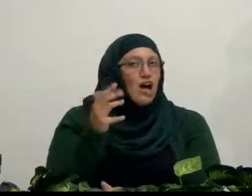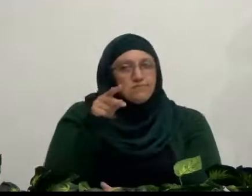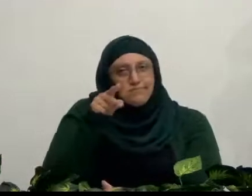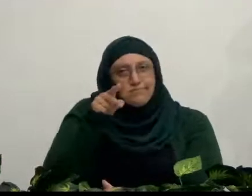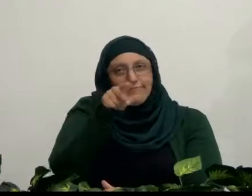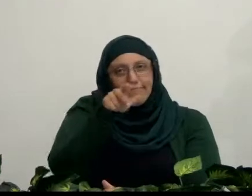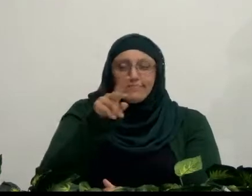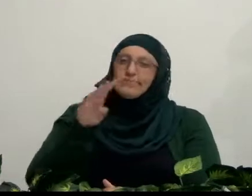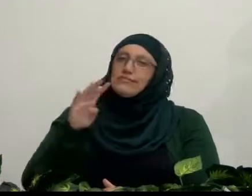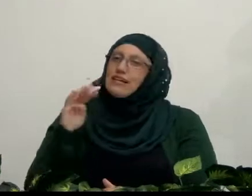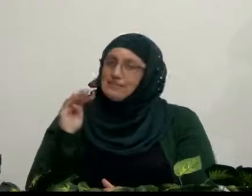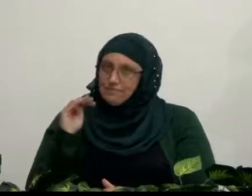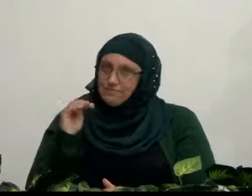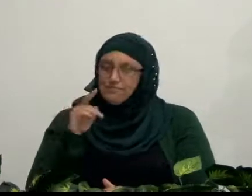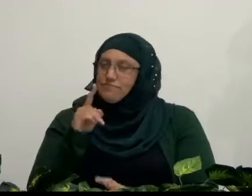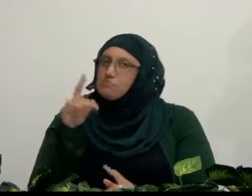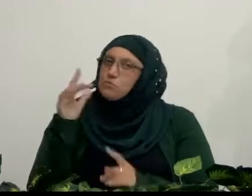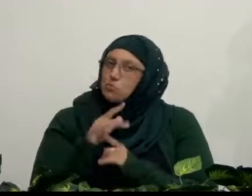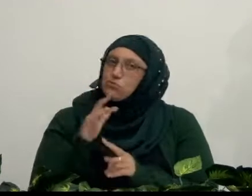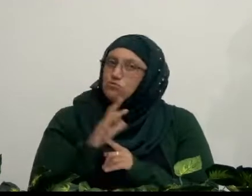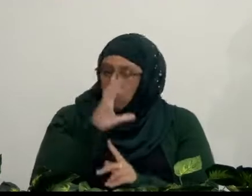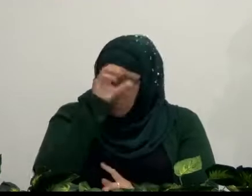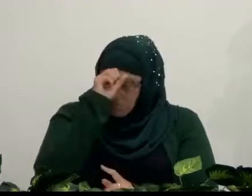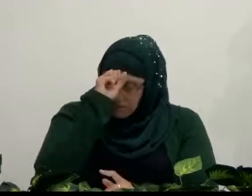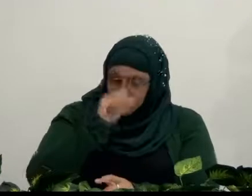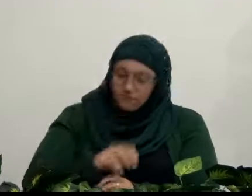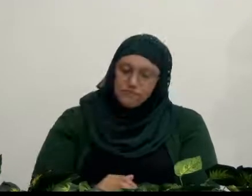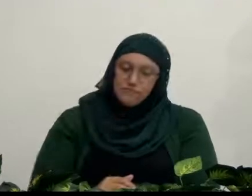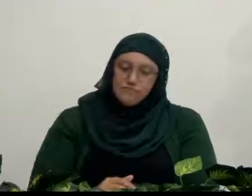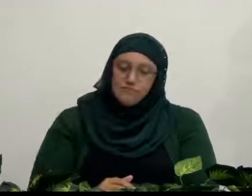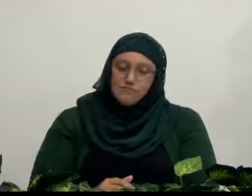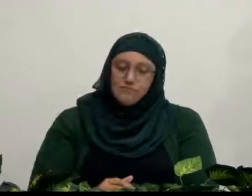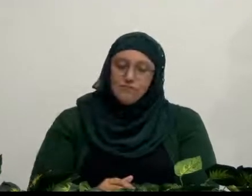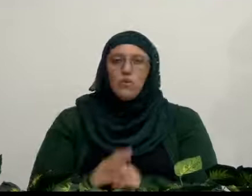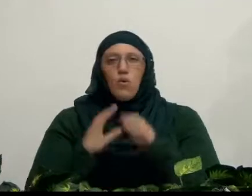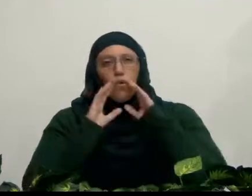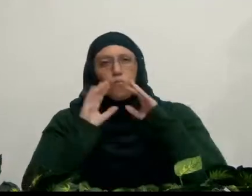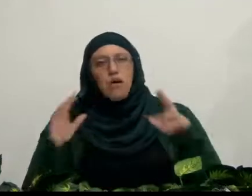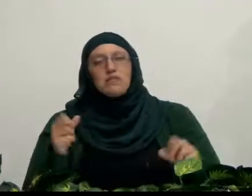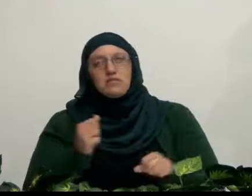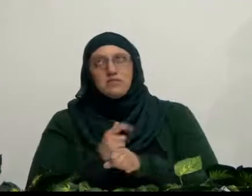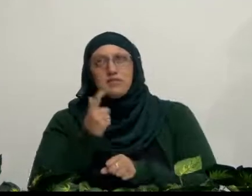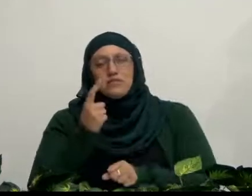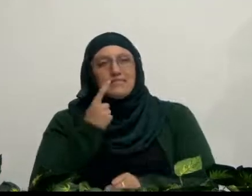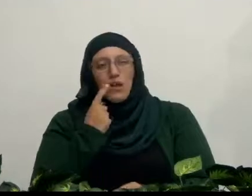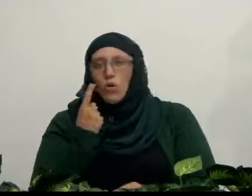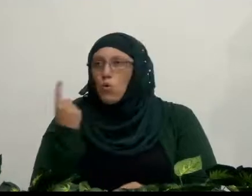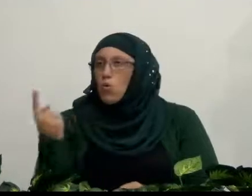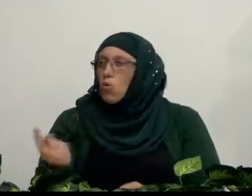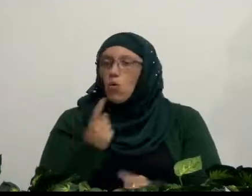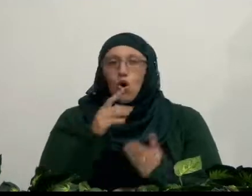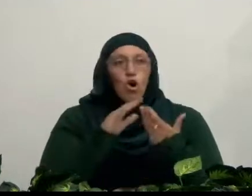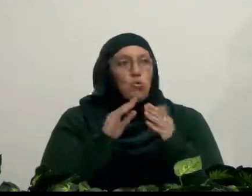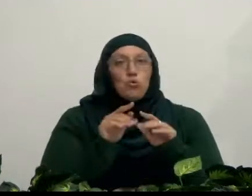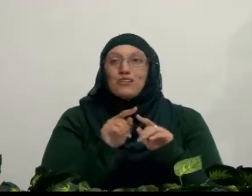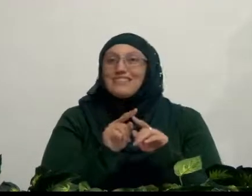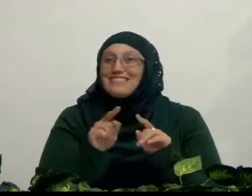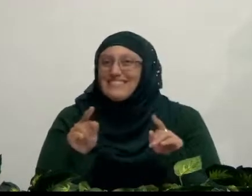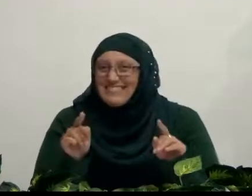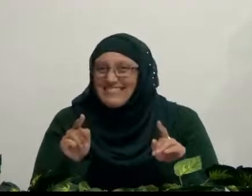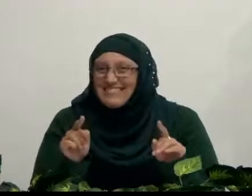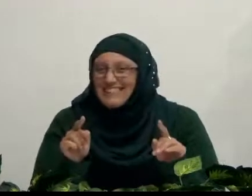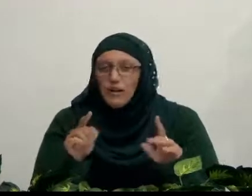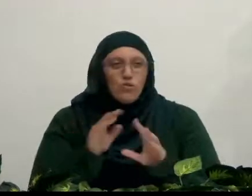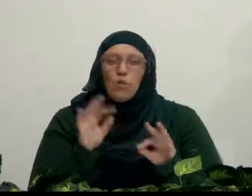al-Hujurat, ayah number 10. In which the Almighty God takes the community. Now it's the community.